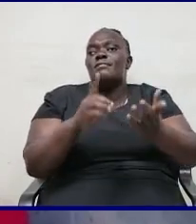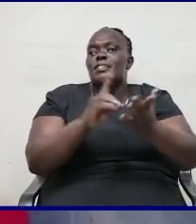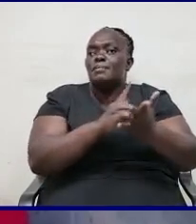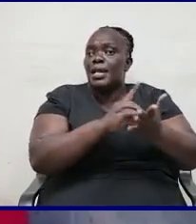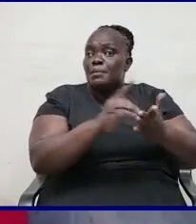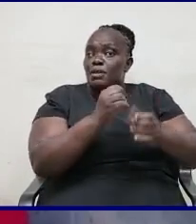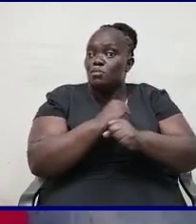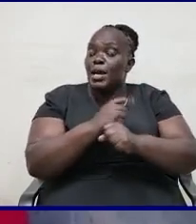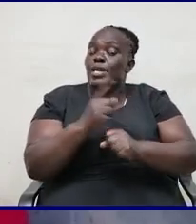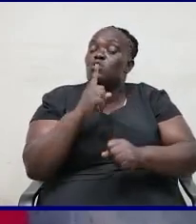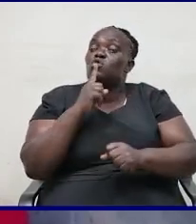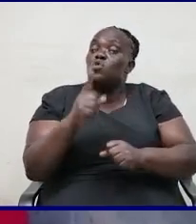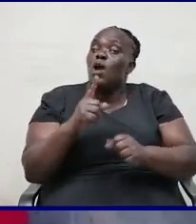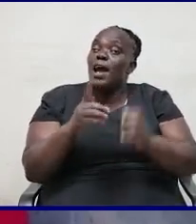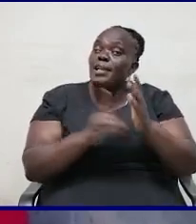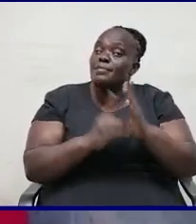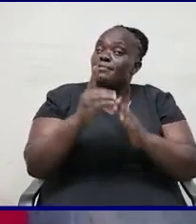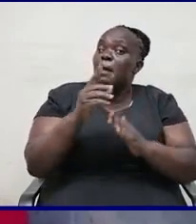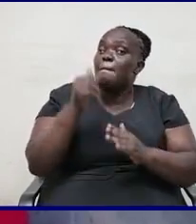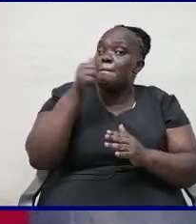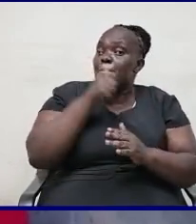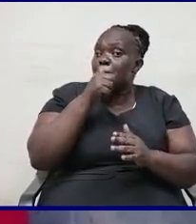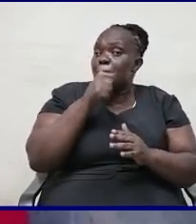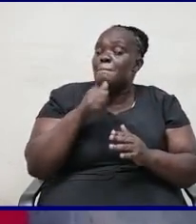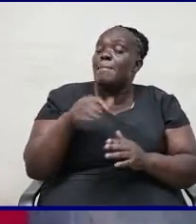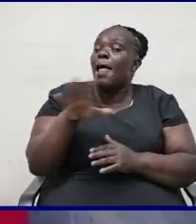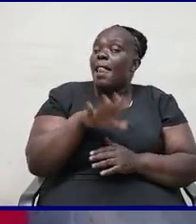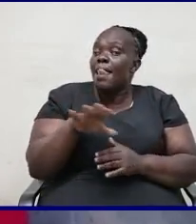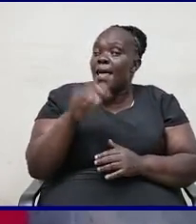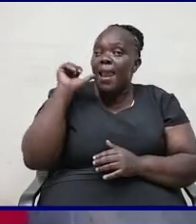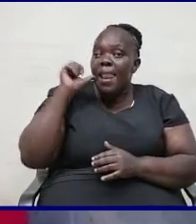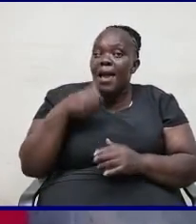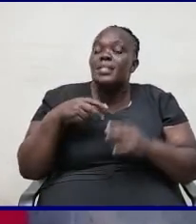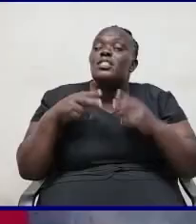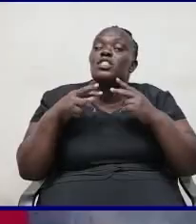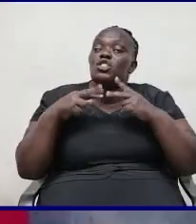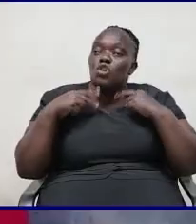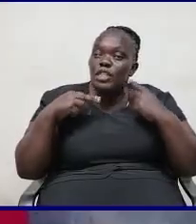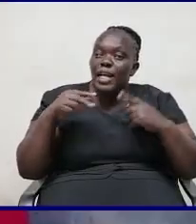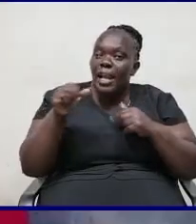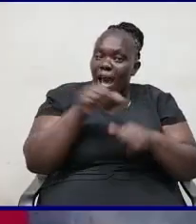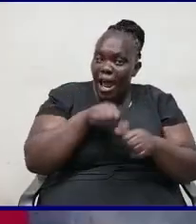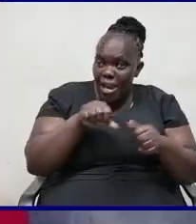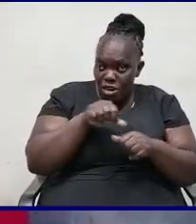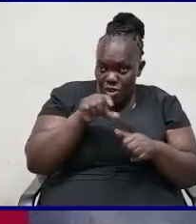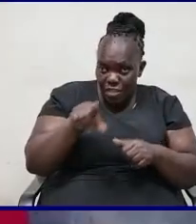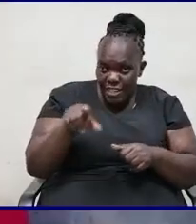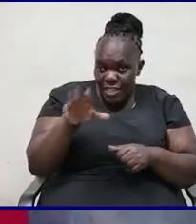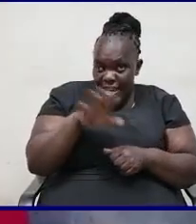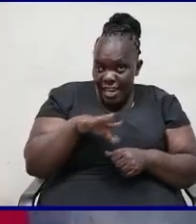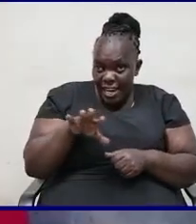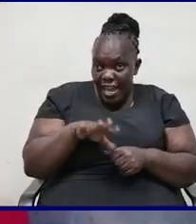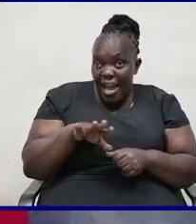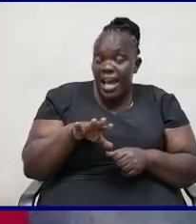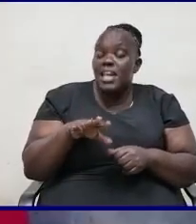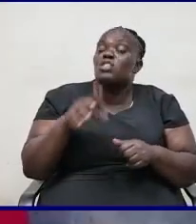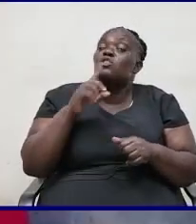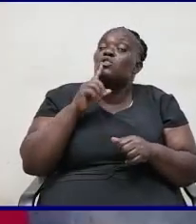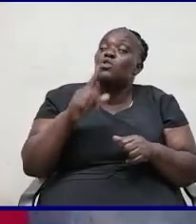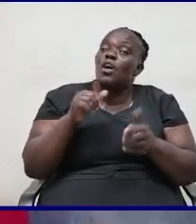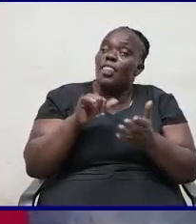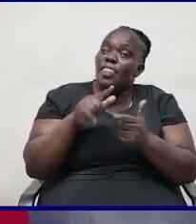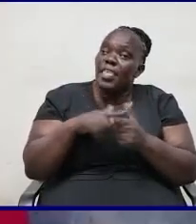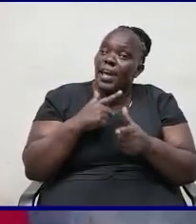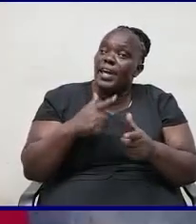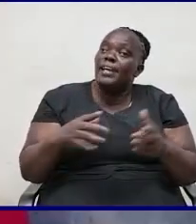to ensure that even we develop, the private sector develops nice hotels around those facilities, okay. So that, and then